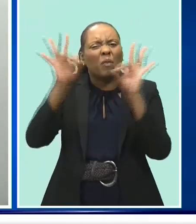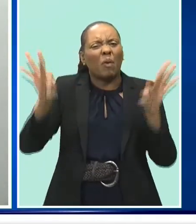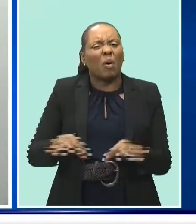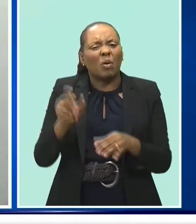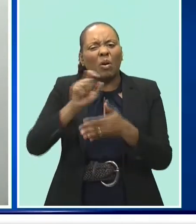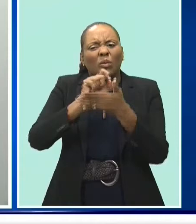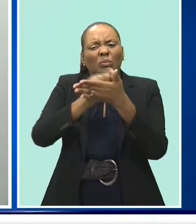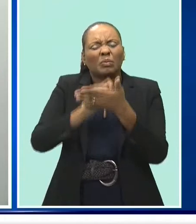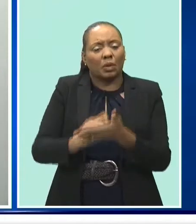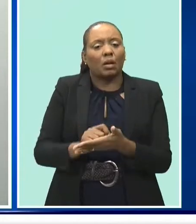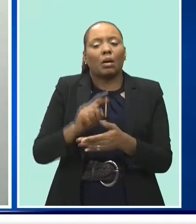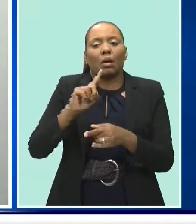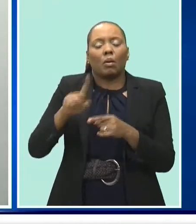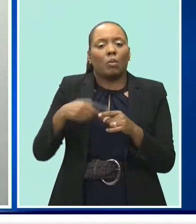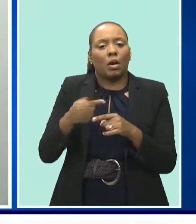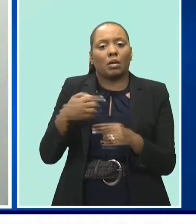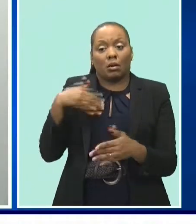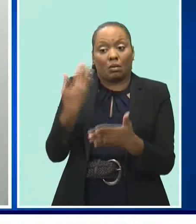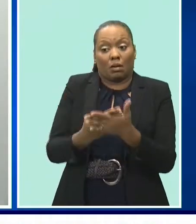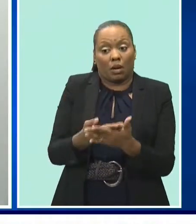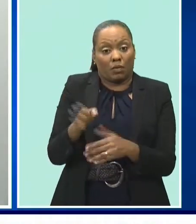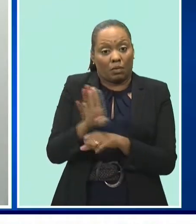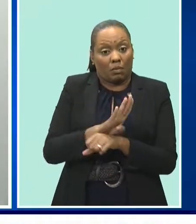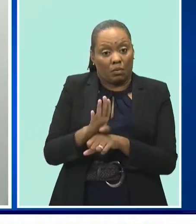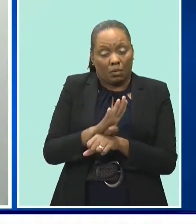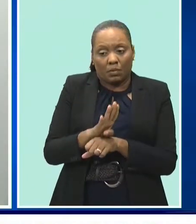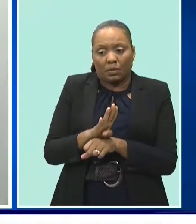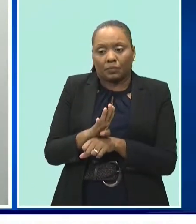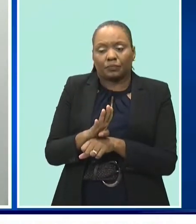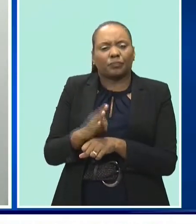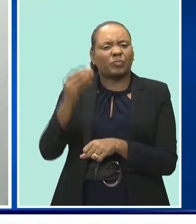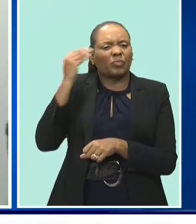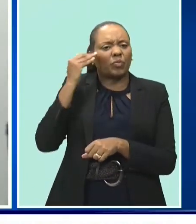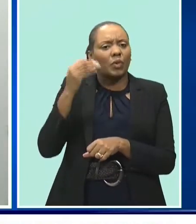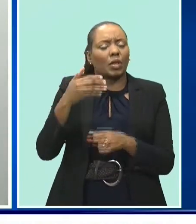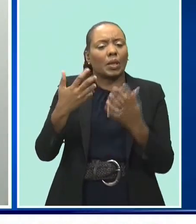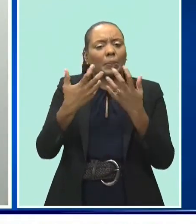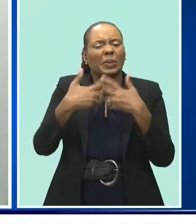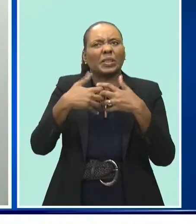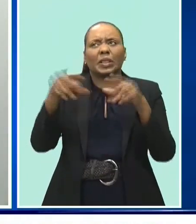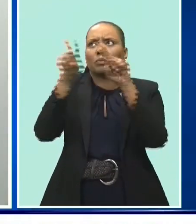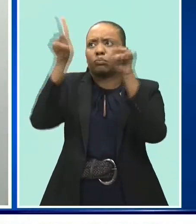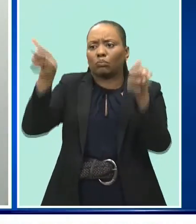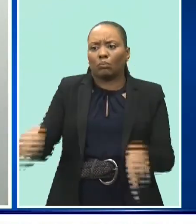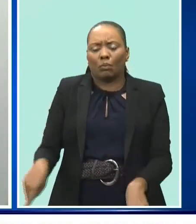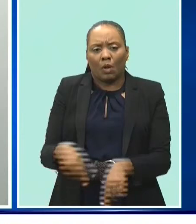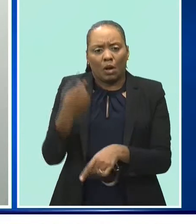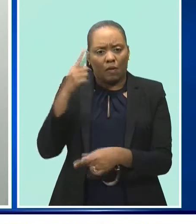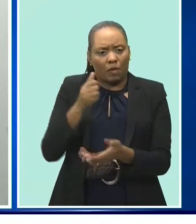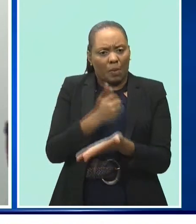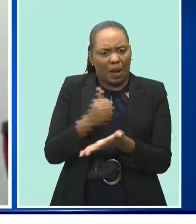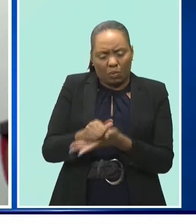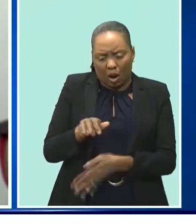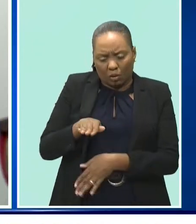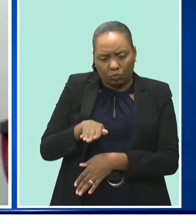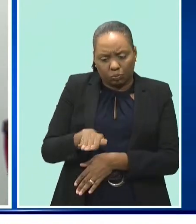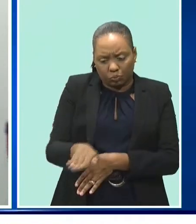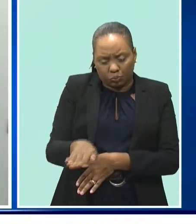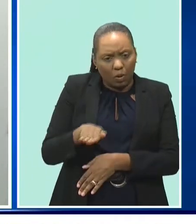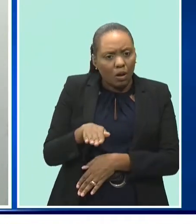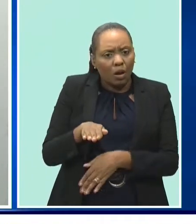the automated system and the kiosks, and persons who have visited China, all of those persons should be